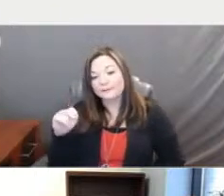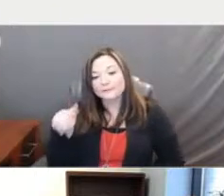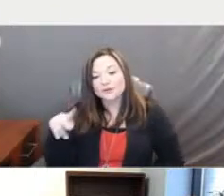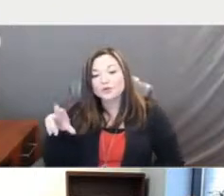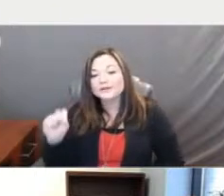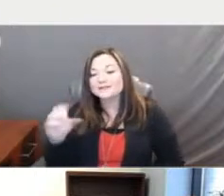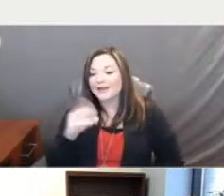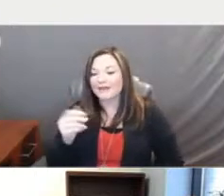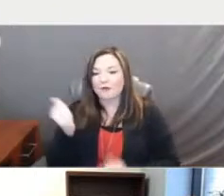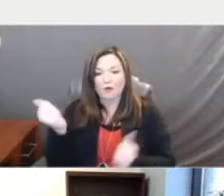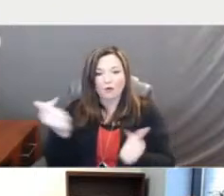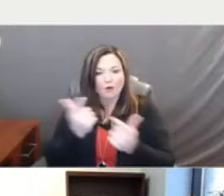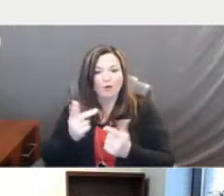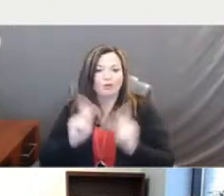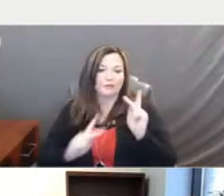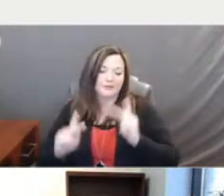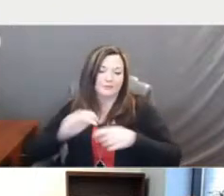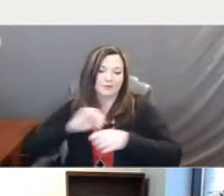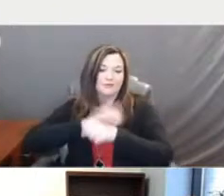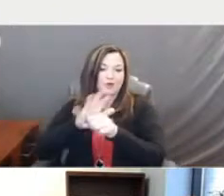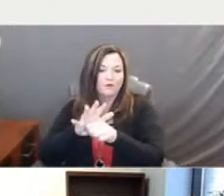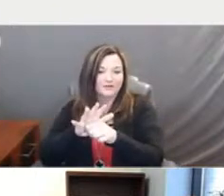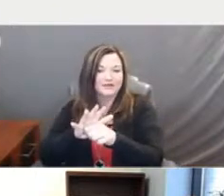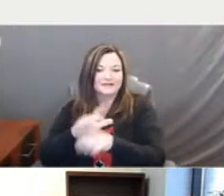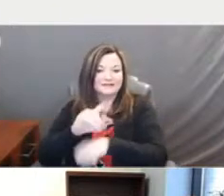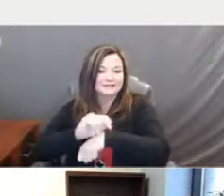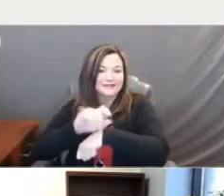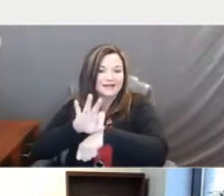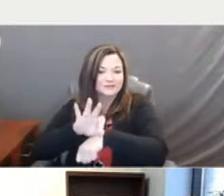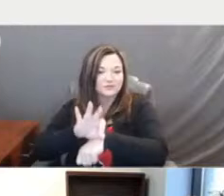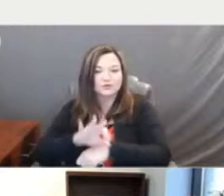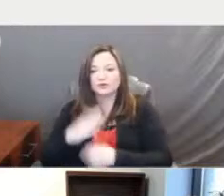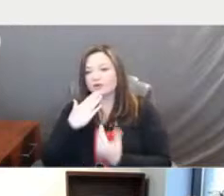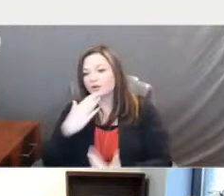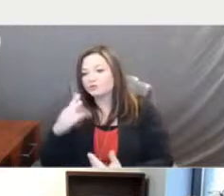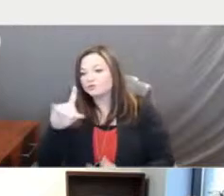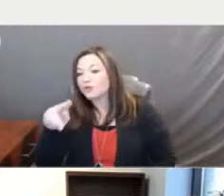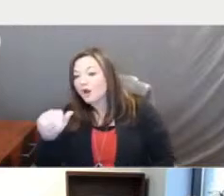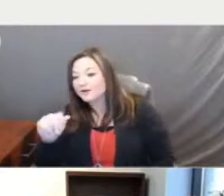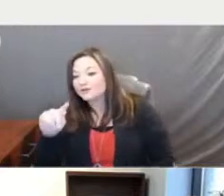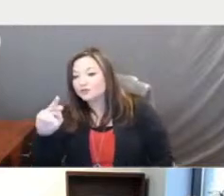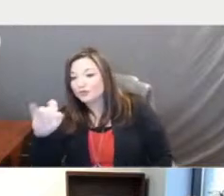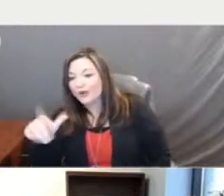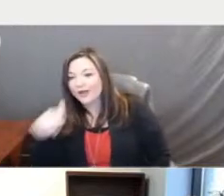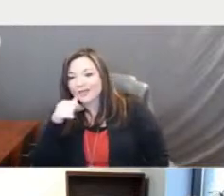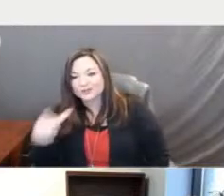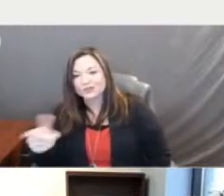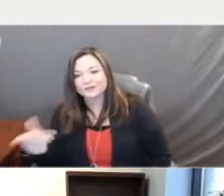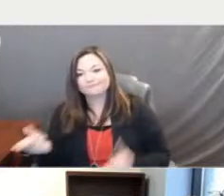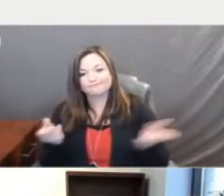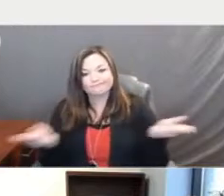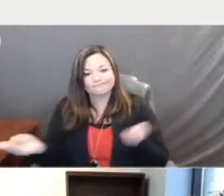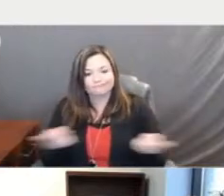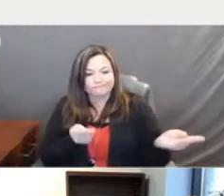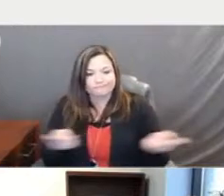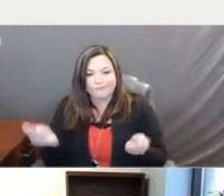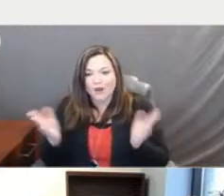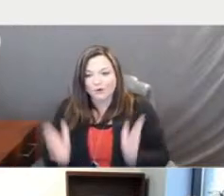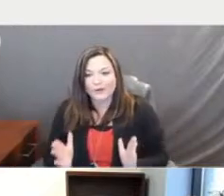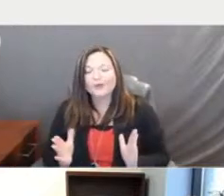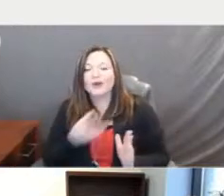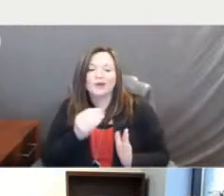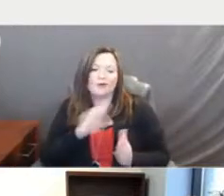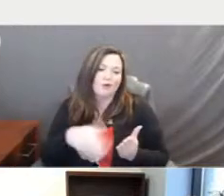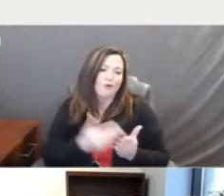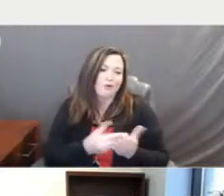of the Little Rock COVID-19 Task Force, to Donna Terrell, who's going to be serving as our moderator, and as well as all of the